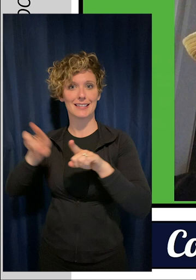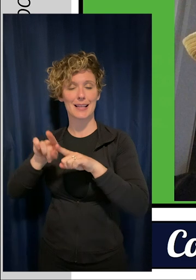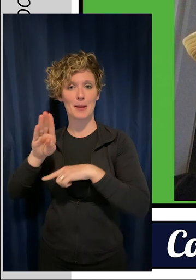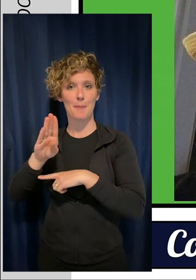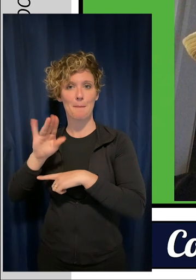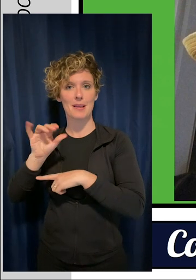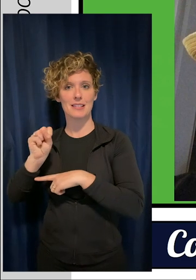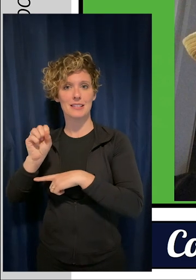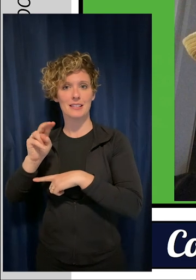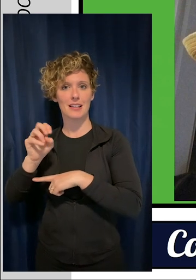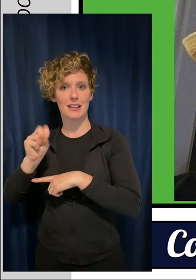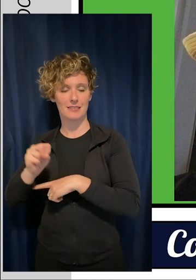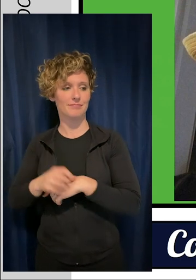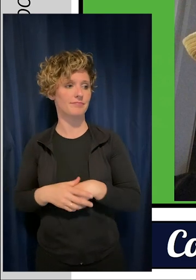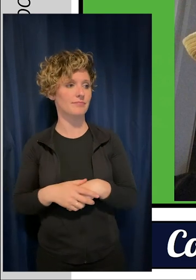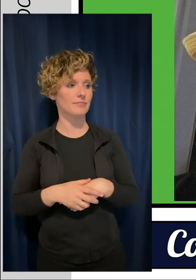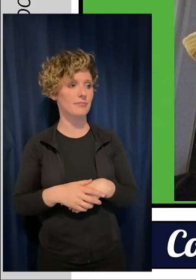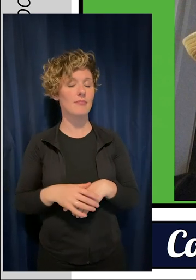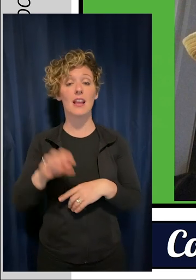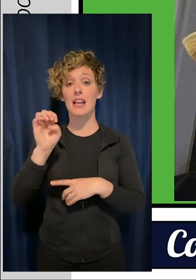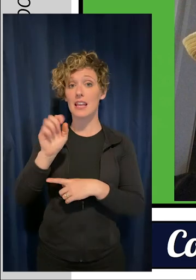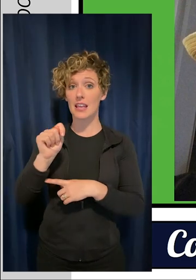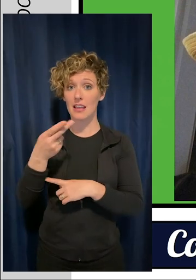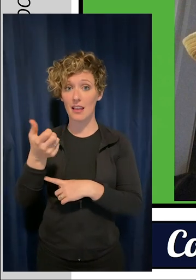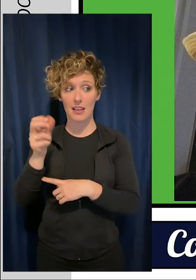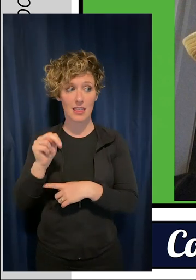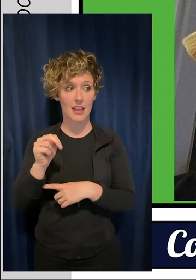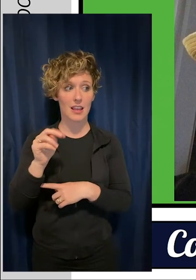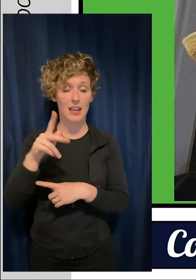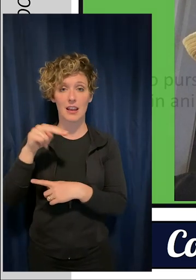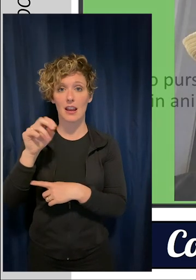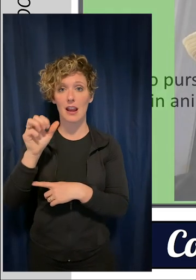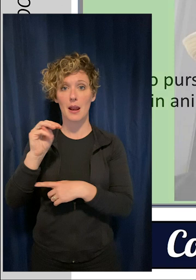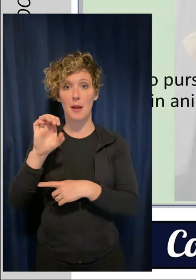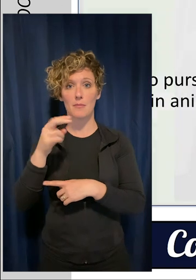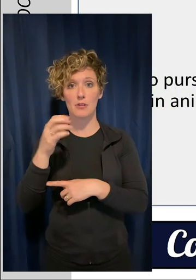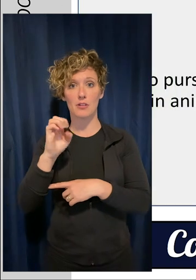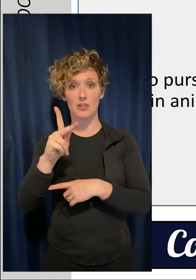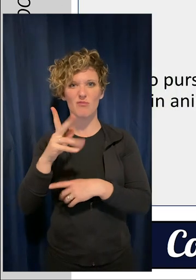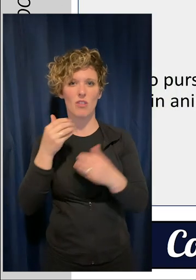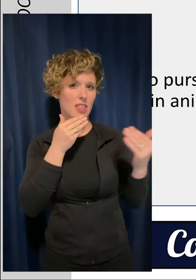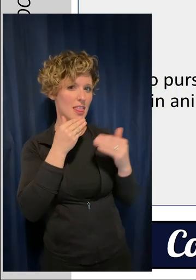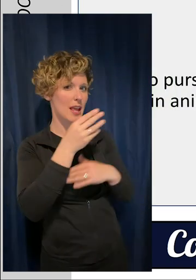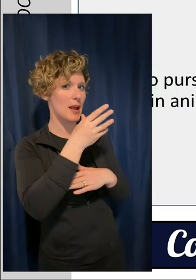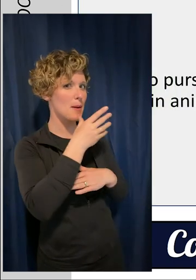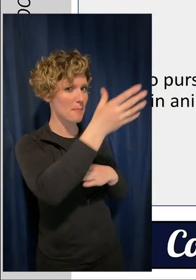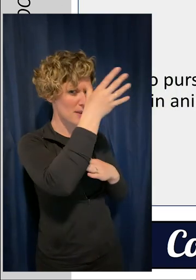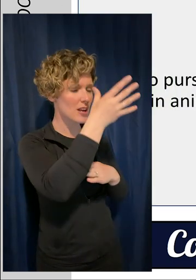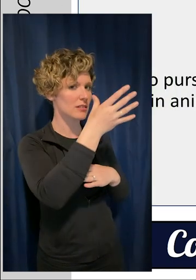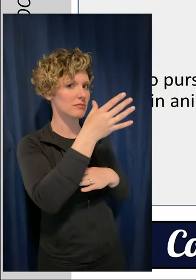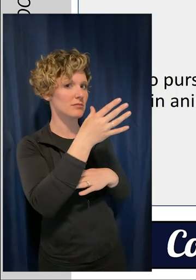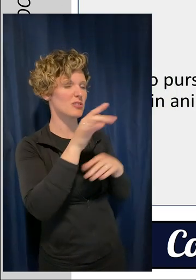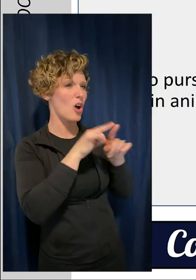Ethan Namchek would like to thank his mom, his teachers, and the great people that go to this school. In the future, he